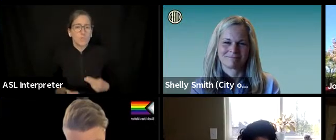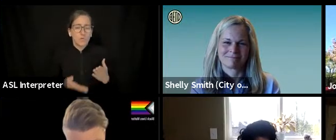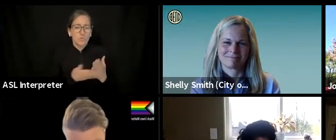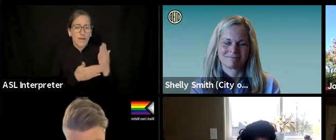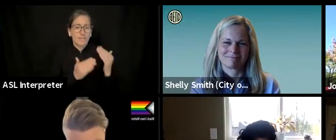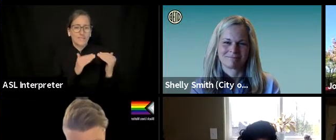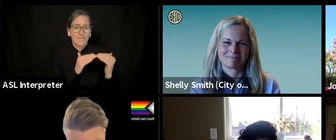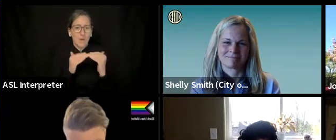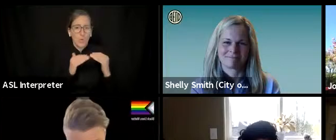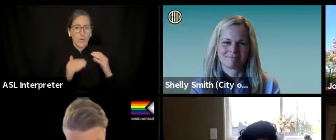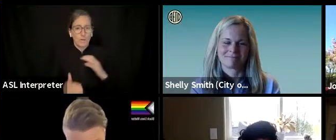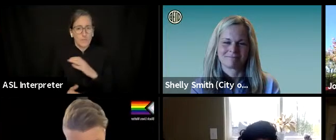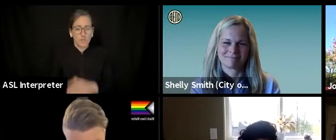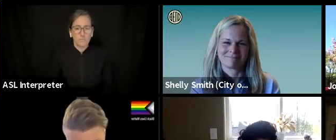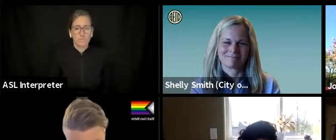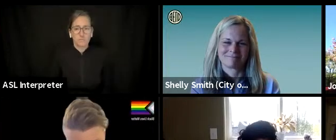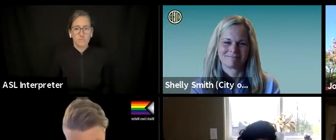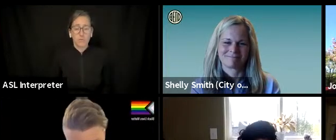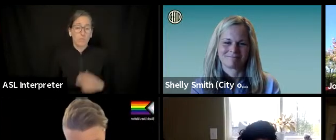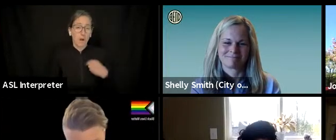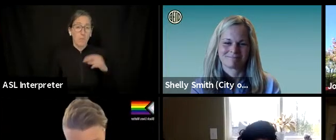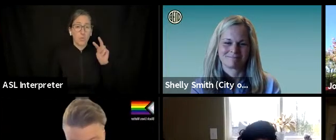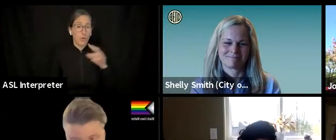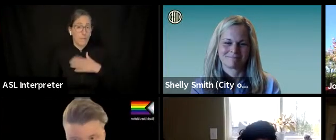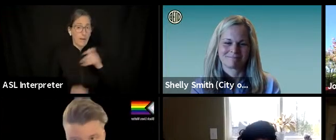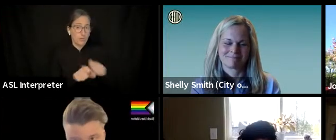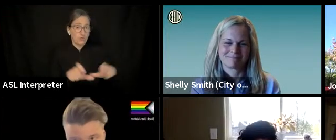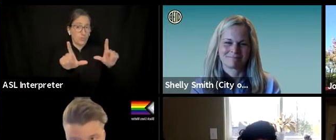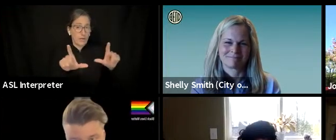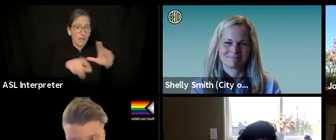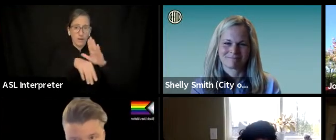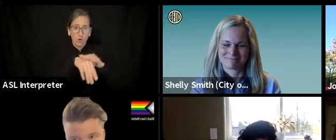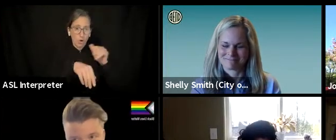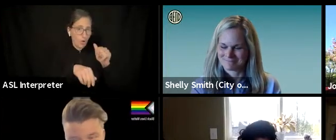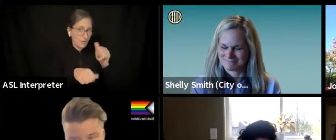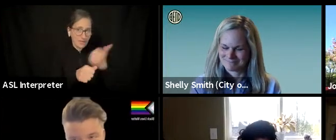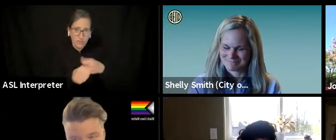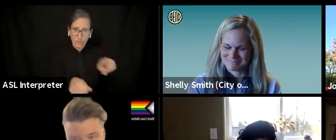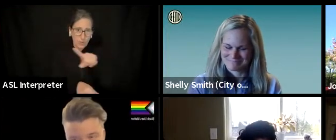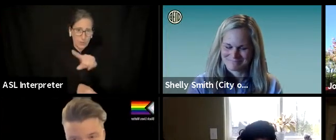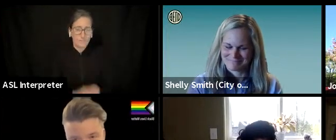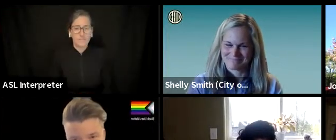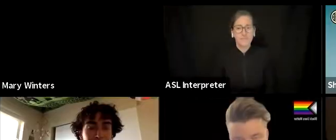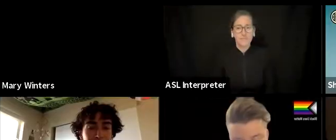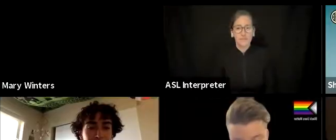this by just sort of looking at my screen. So I'm going to have to call on you. So I apologize.